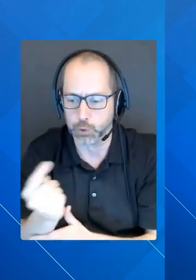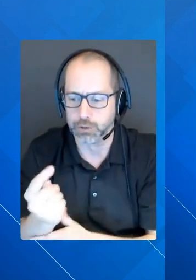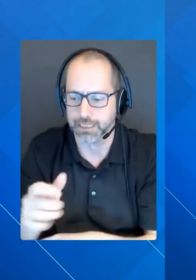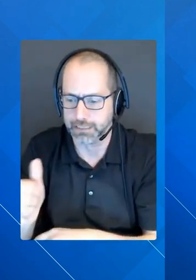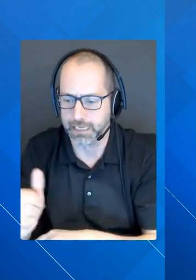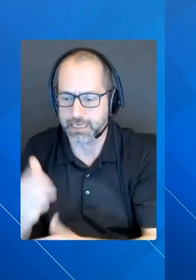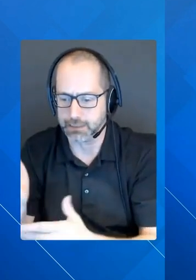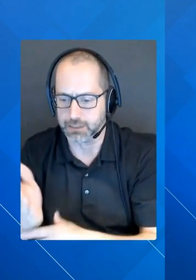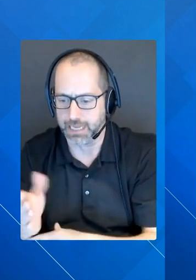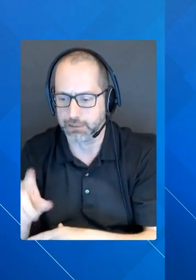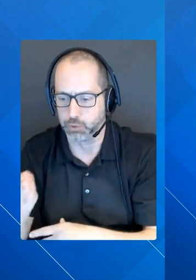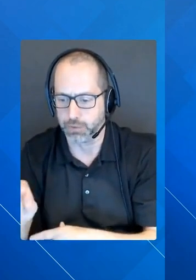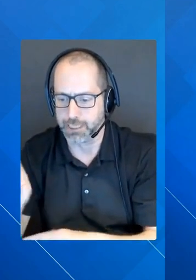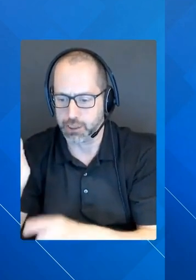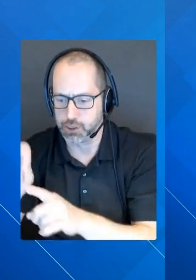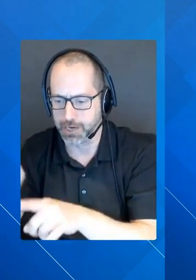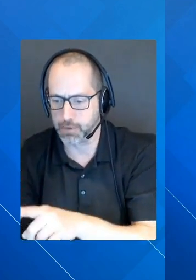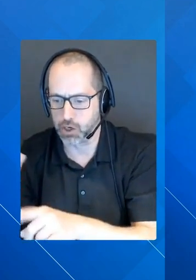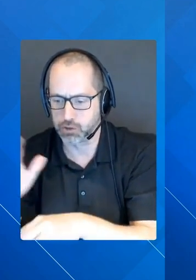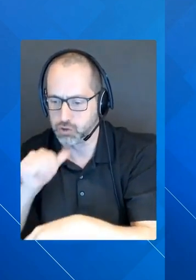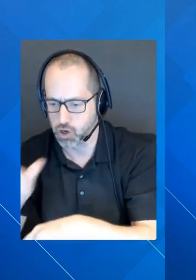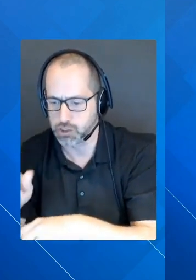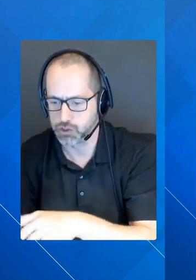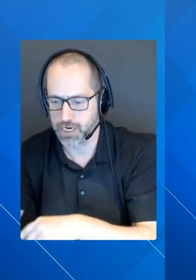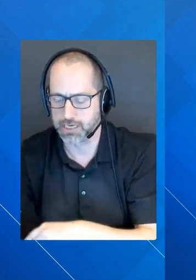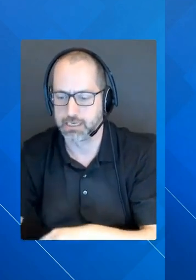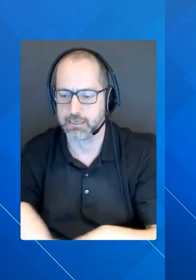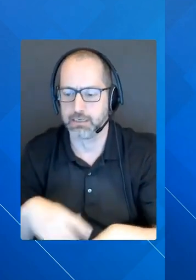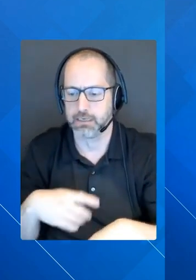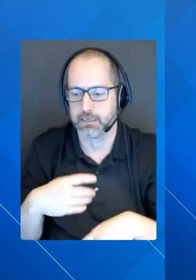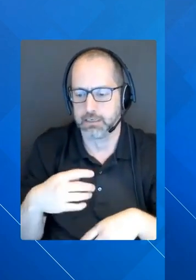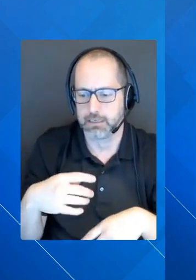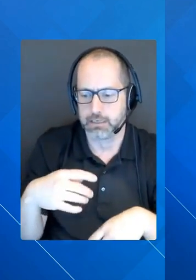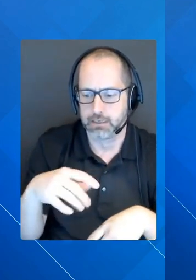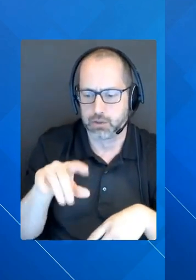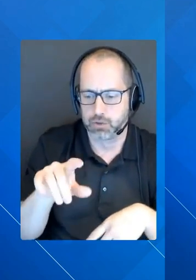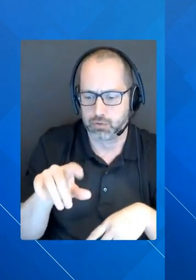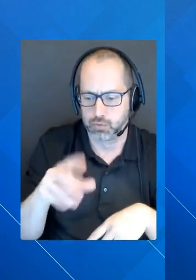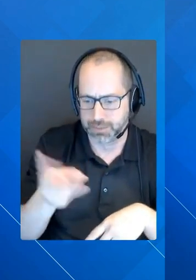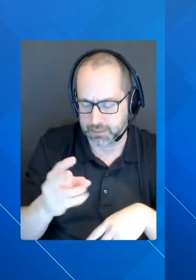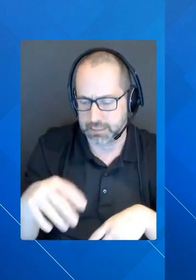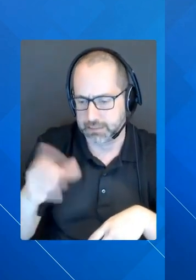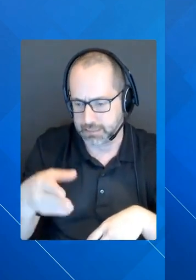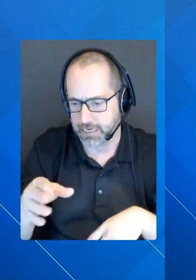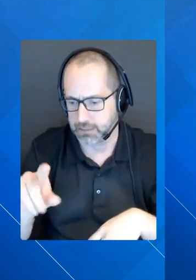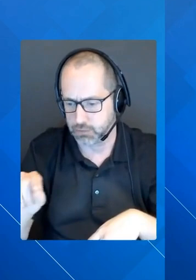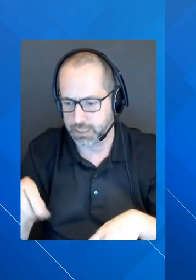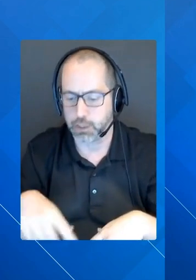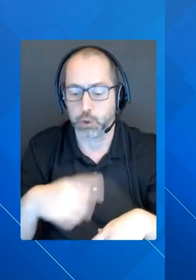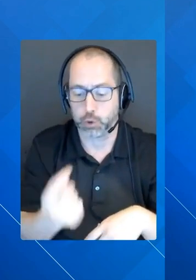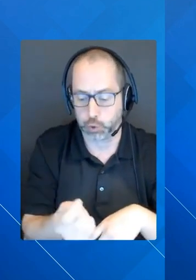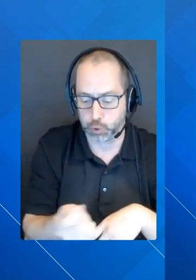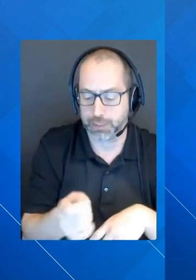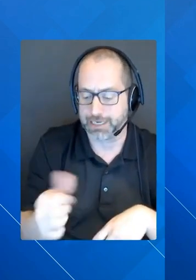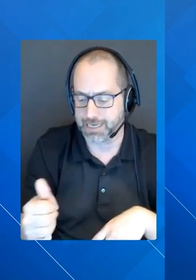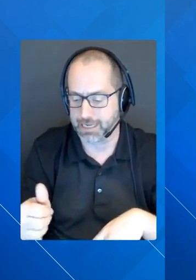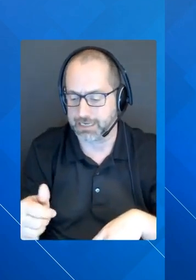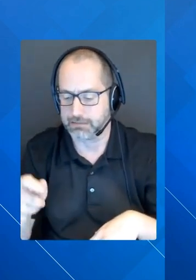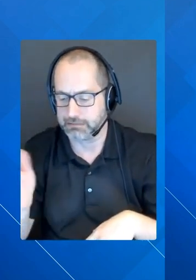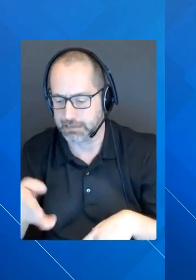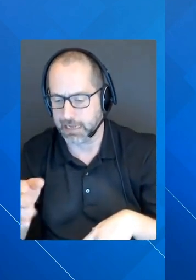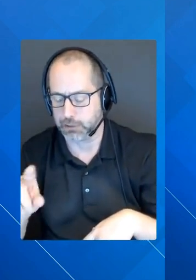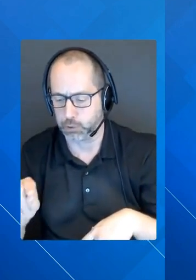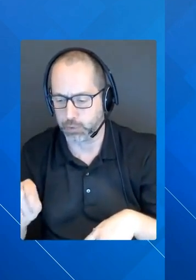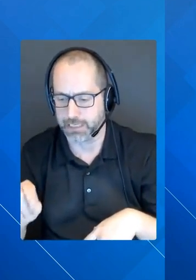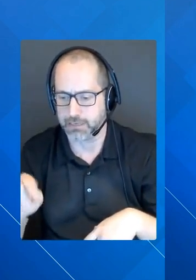not checked. Wed 10/21 checkbox not checked. Tuesday 10/24 checkbox